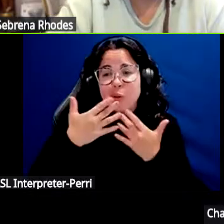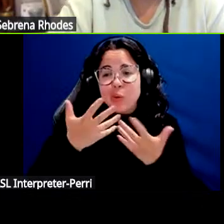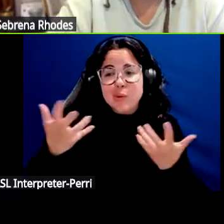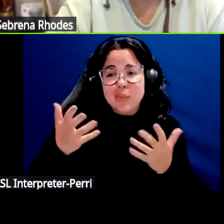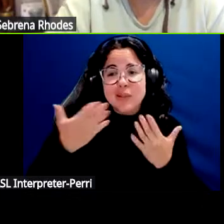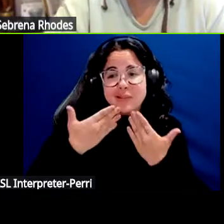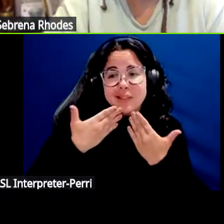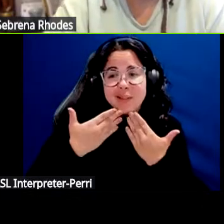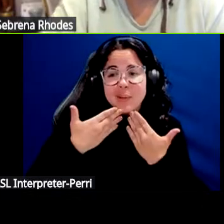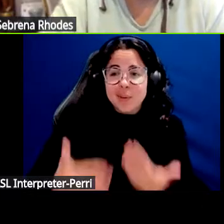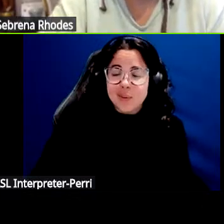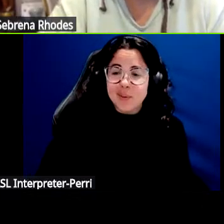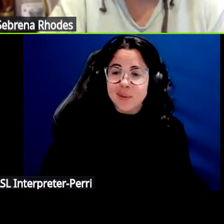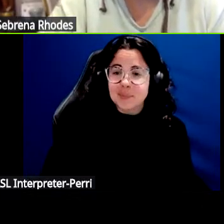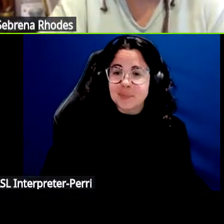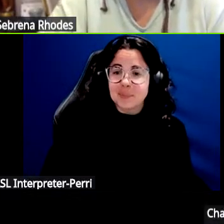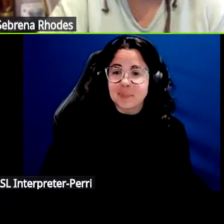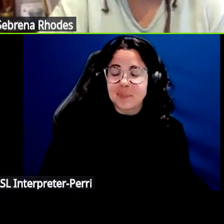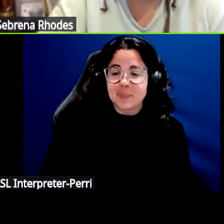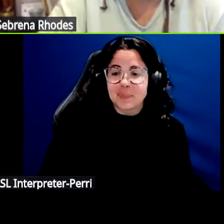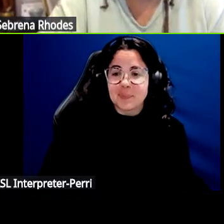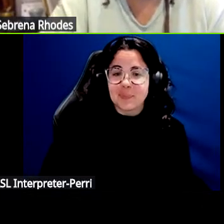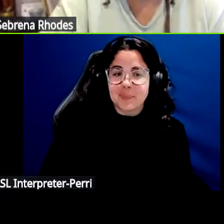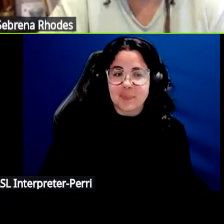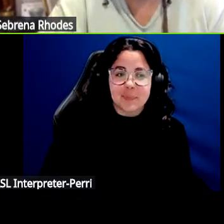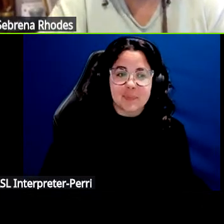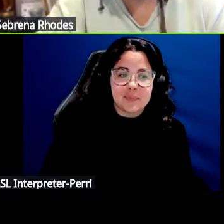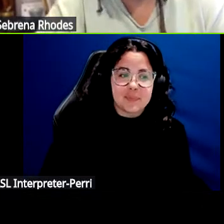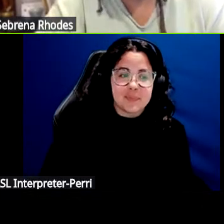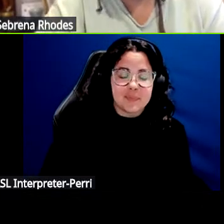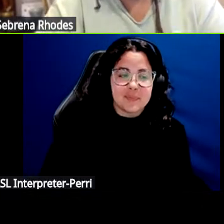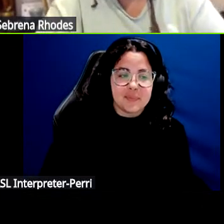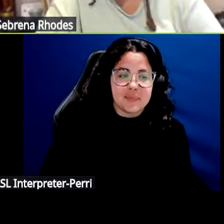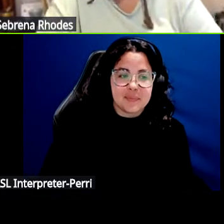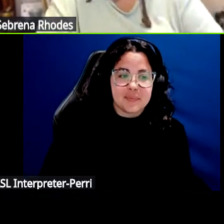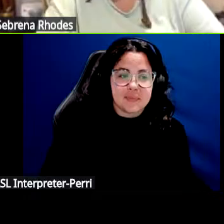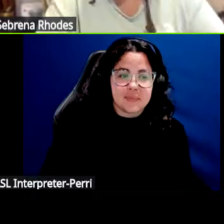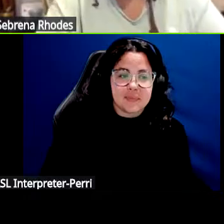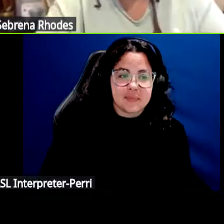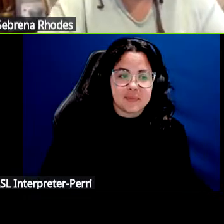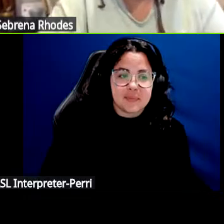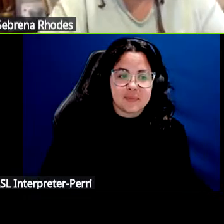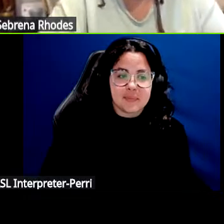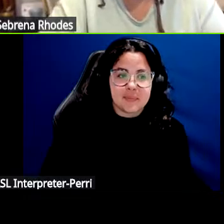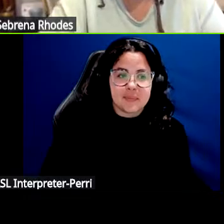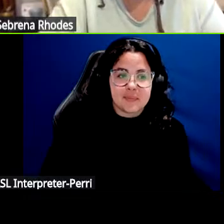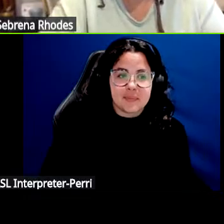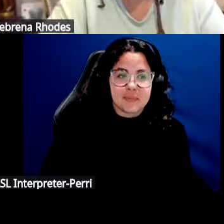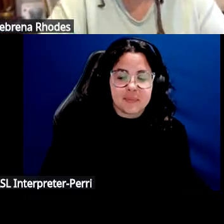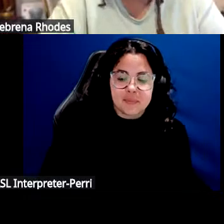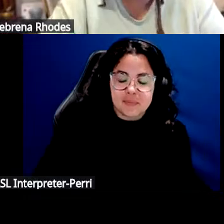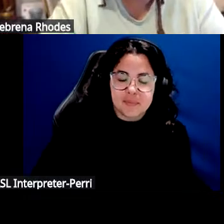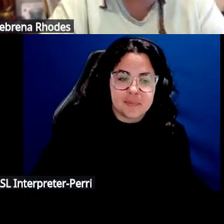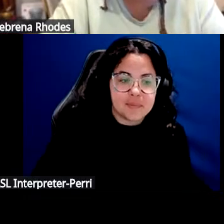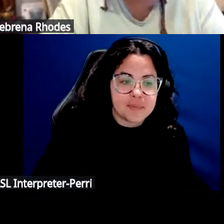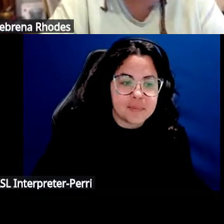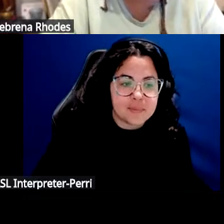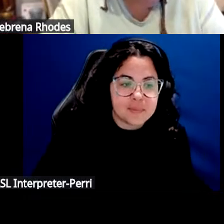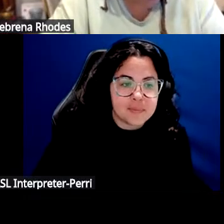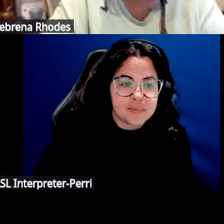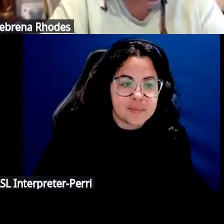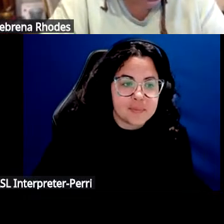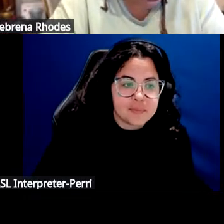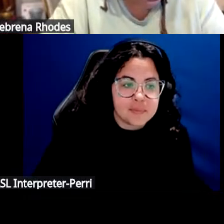the Thank best you. mission in the world. Thank you so much. That's my Um, favorite colleague.